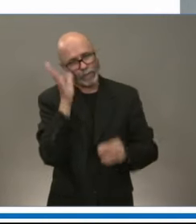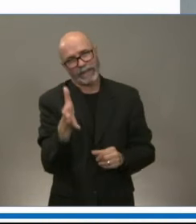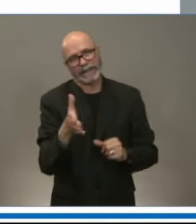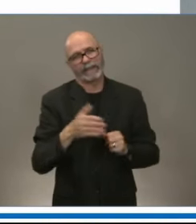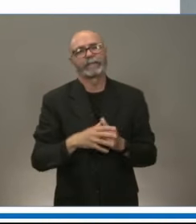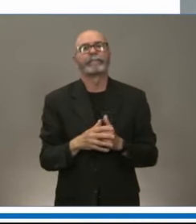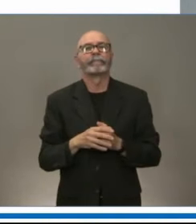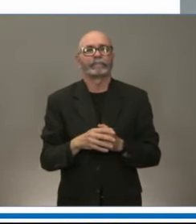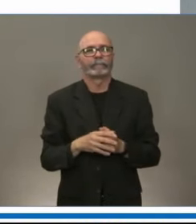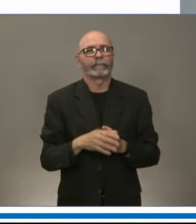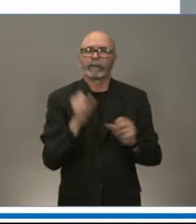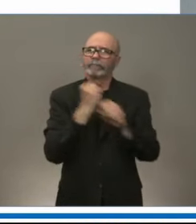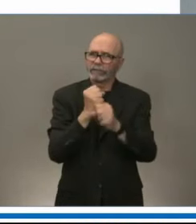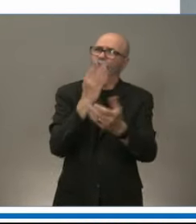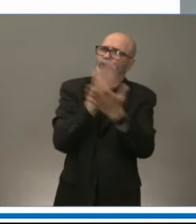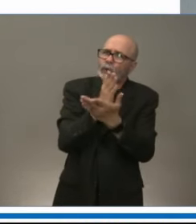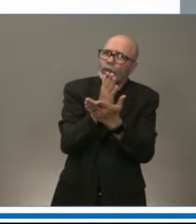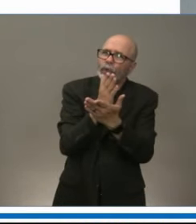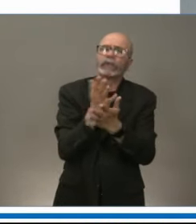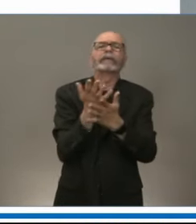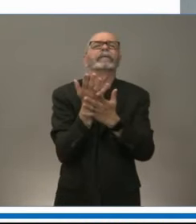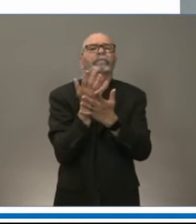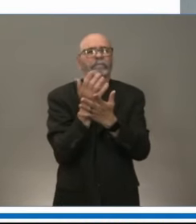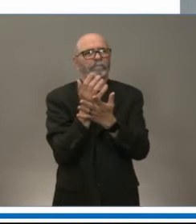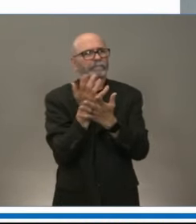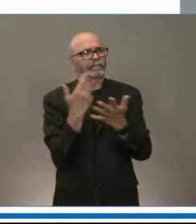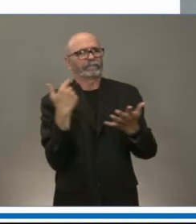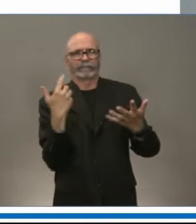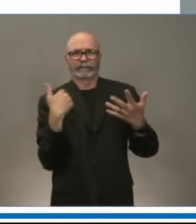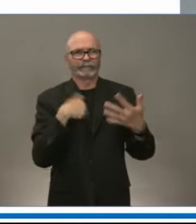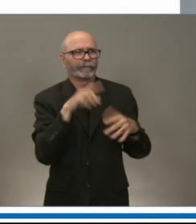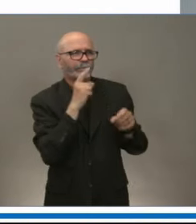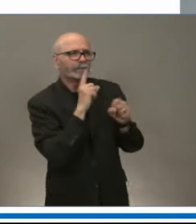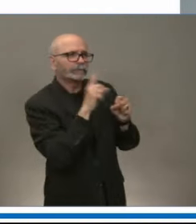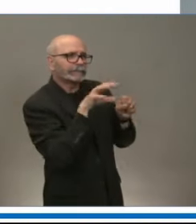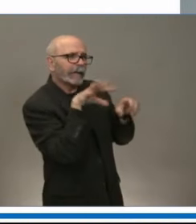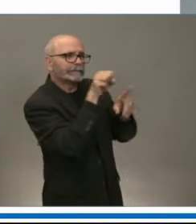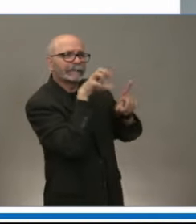sure we're detecting a community spread.